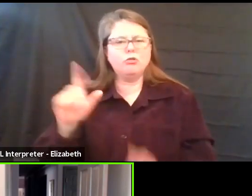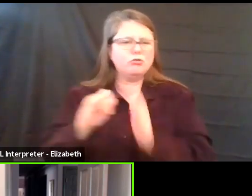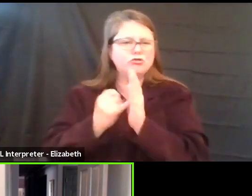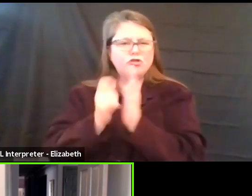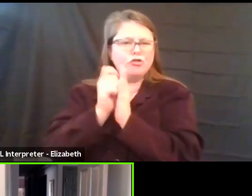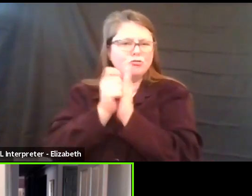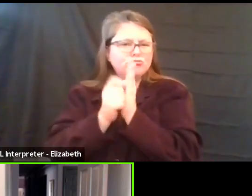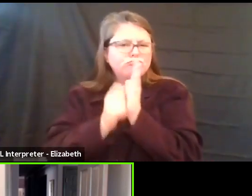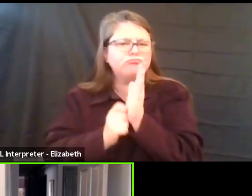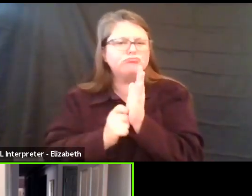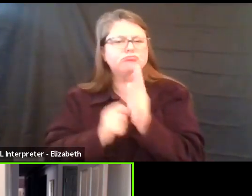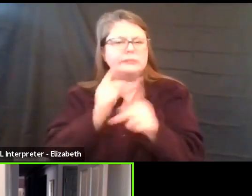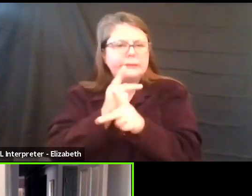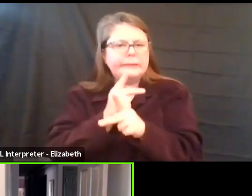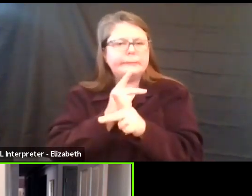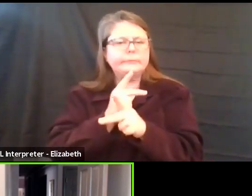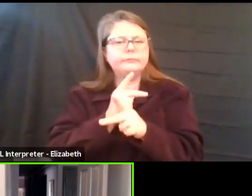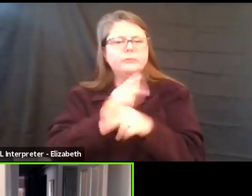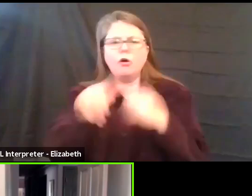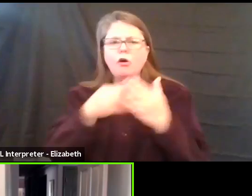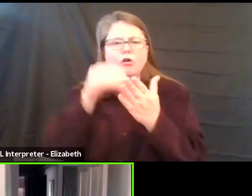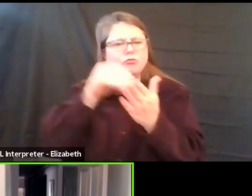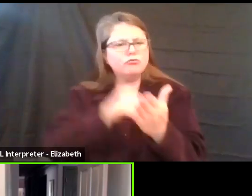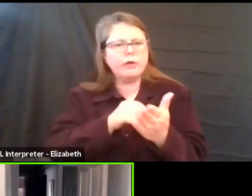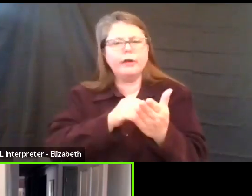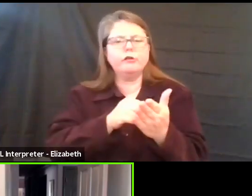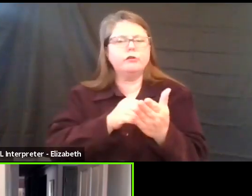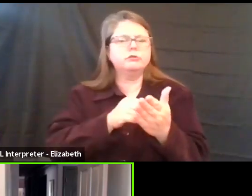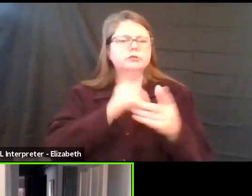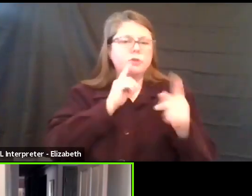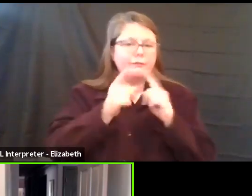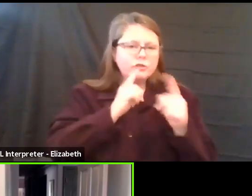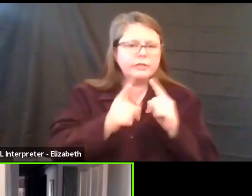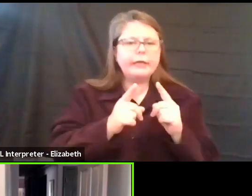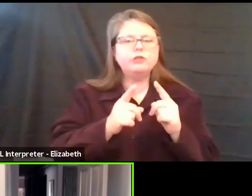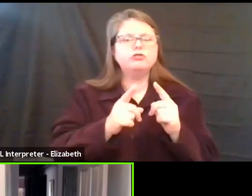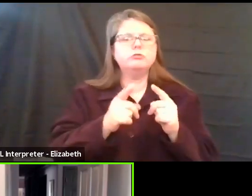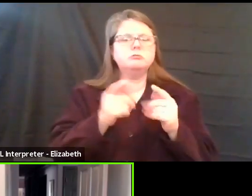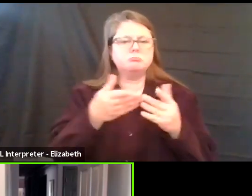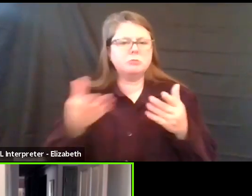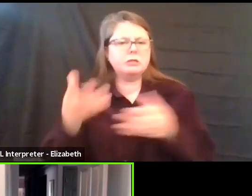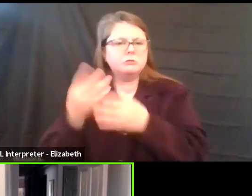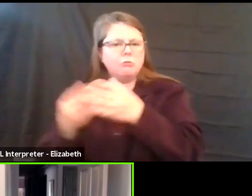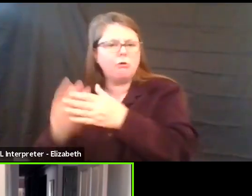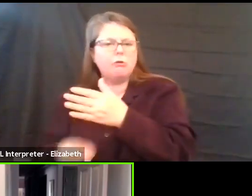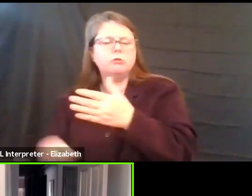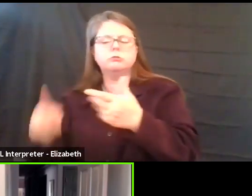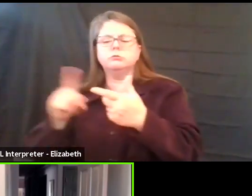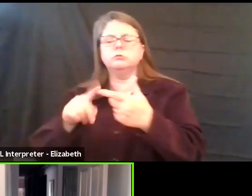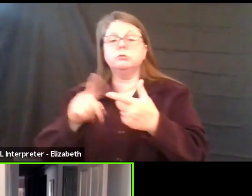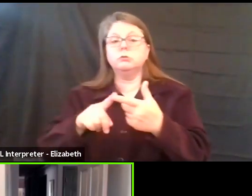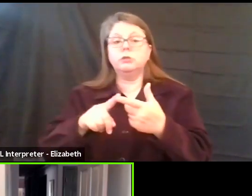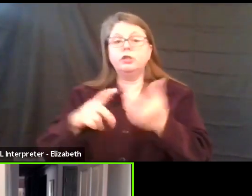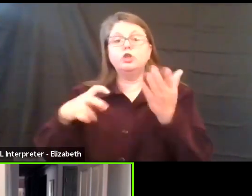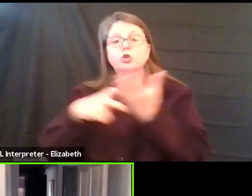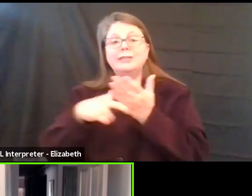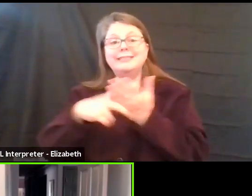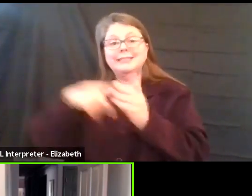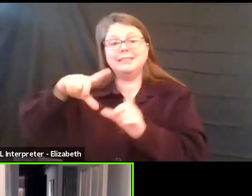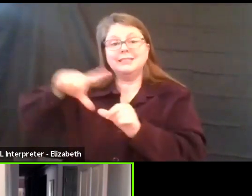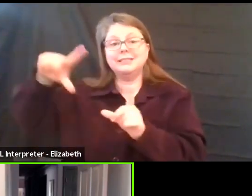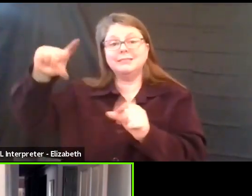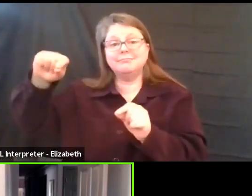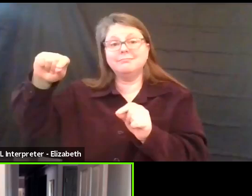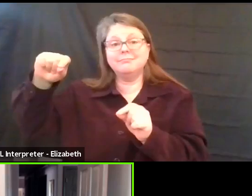Keep receipts if you go out to eat or are not able to be in your home. Even if your home is not damaged, there may be